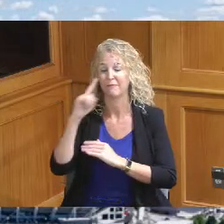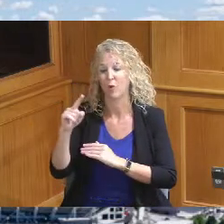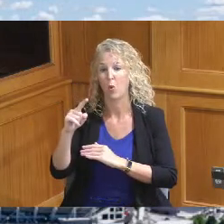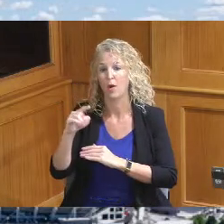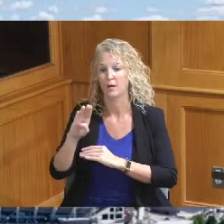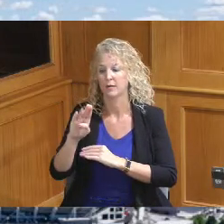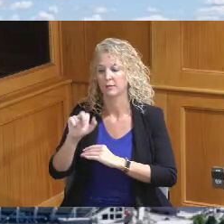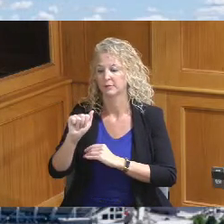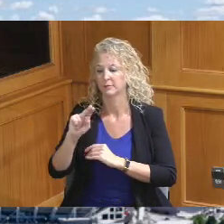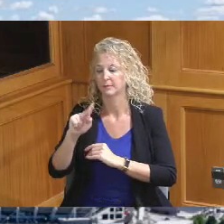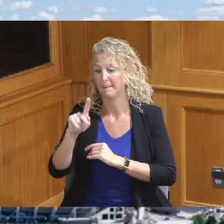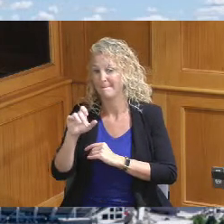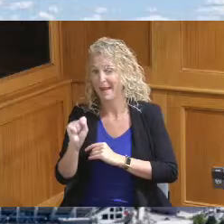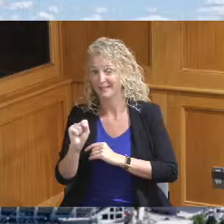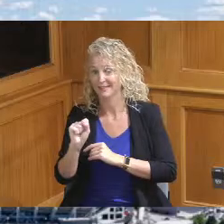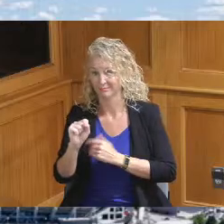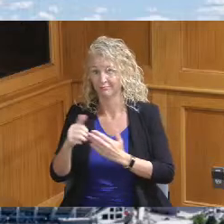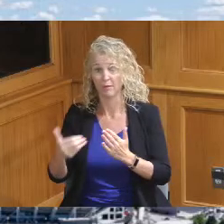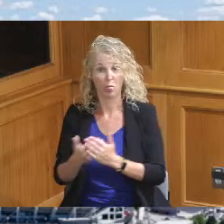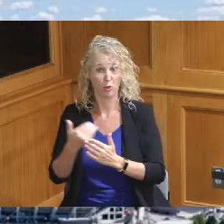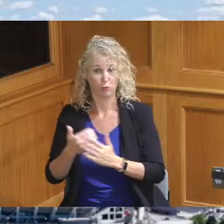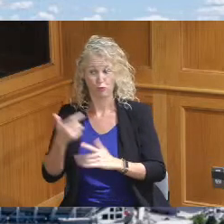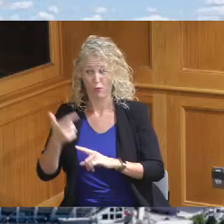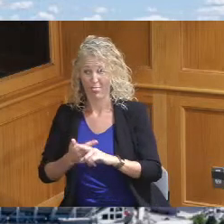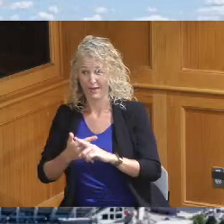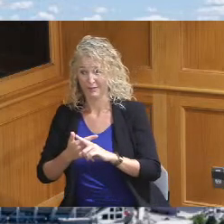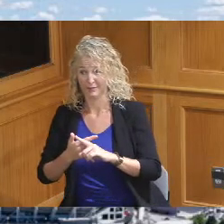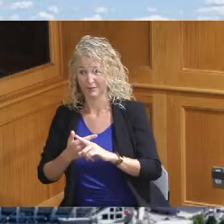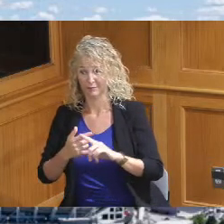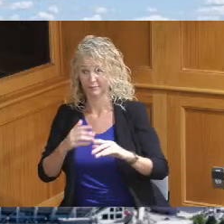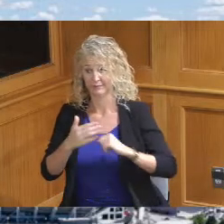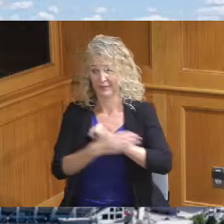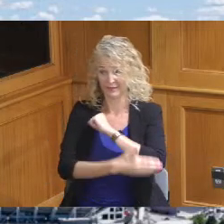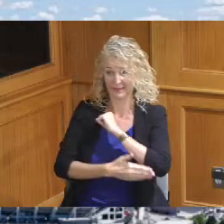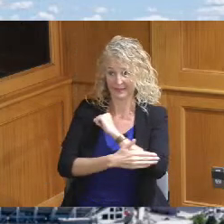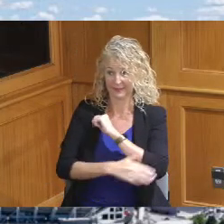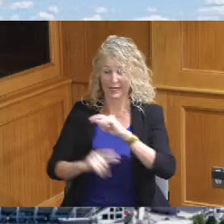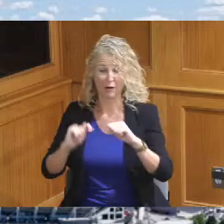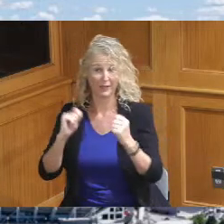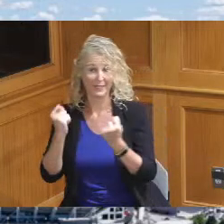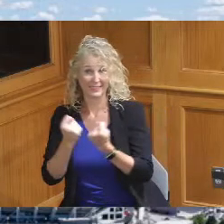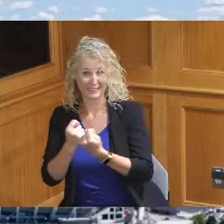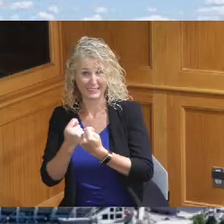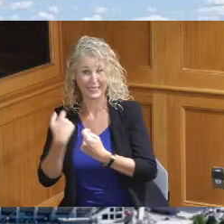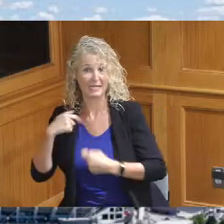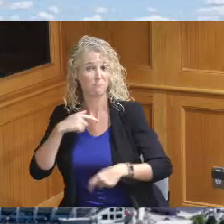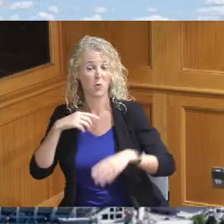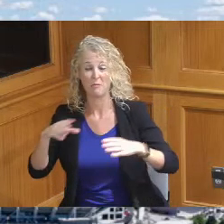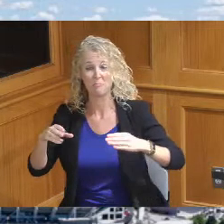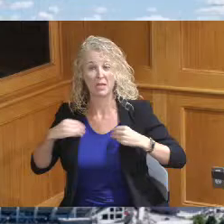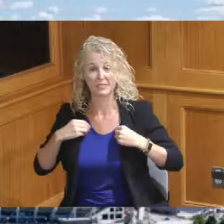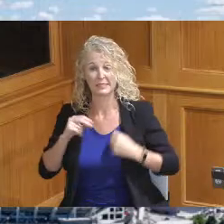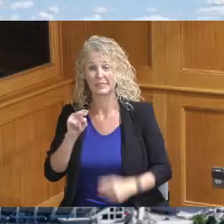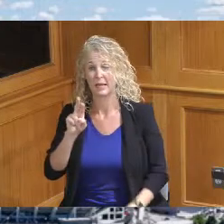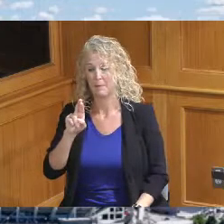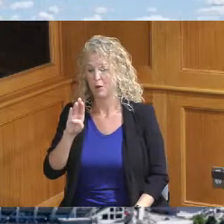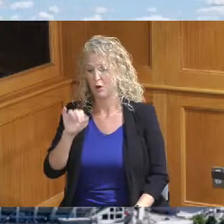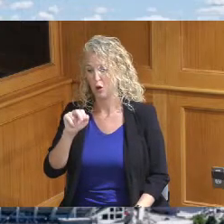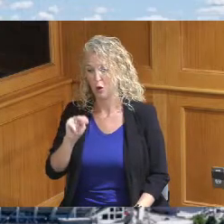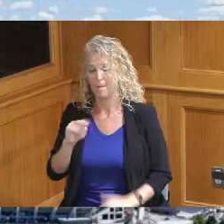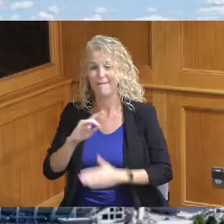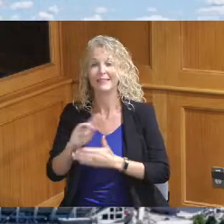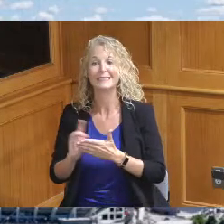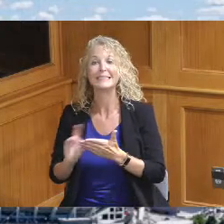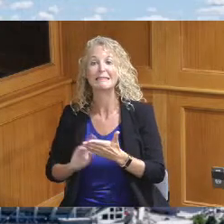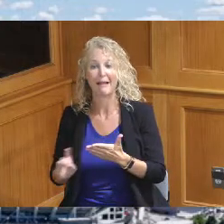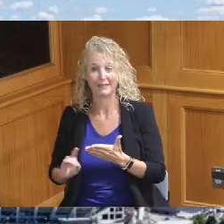for new buildings. Under the new lease, the county and the team will agree to accept the recommendations of an urban design consultant on new development